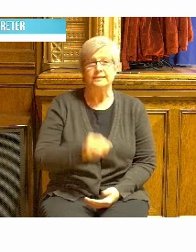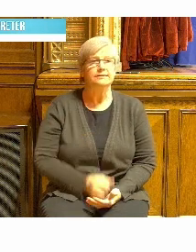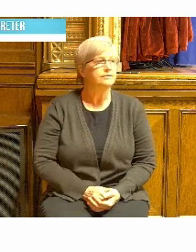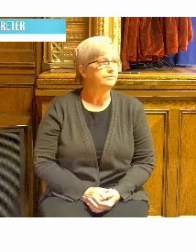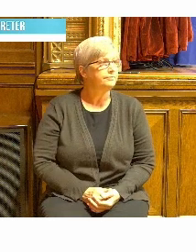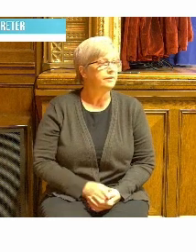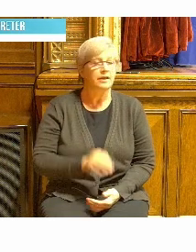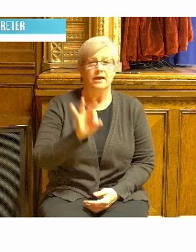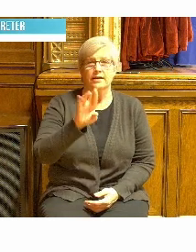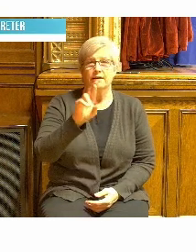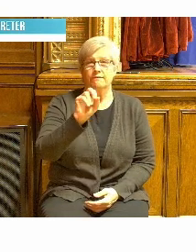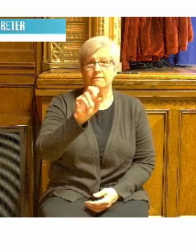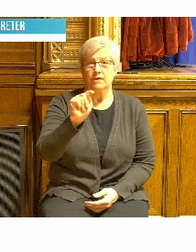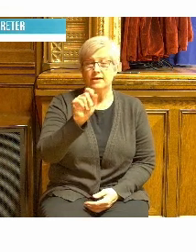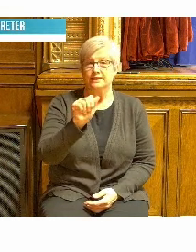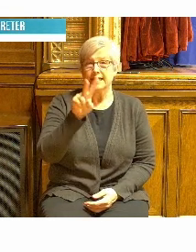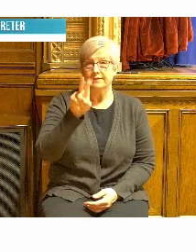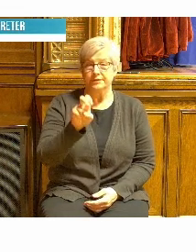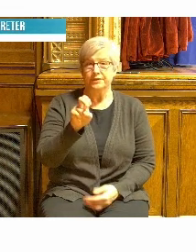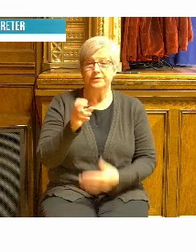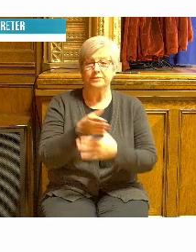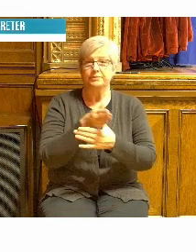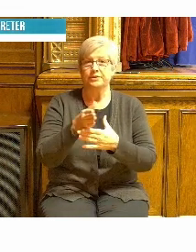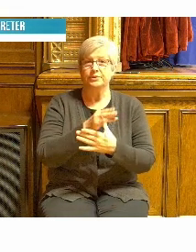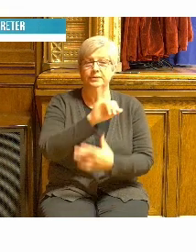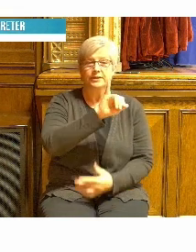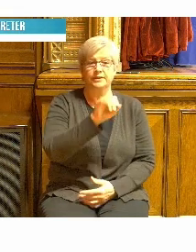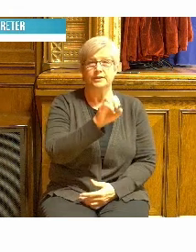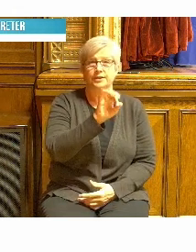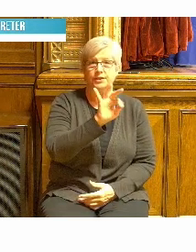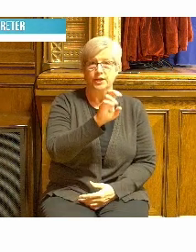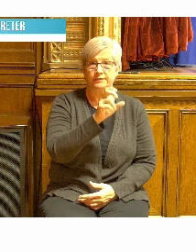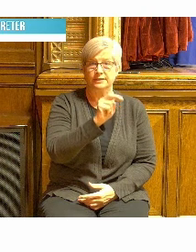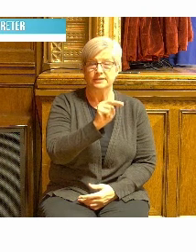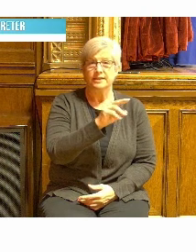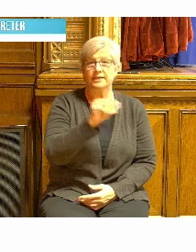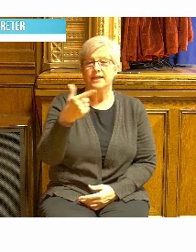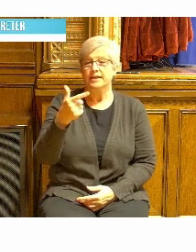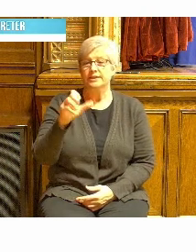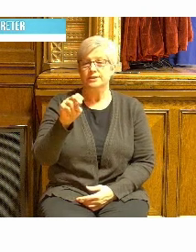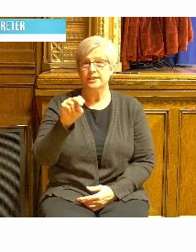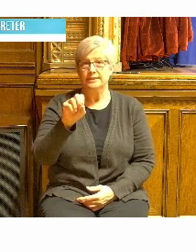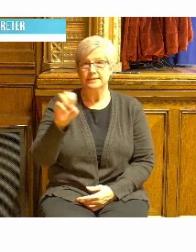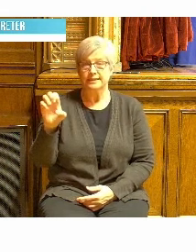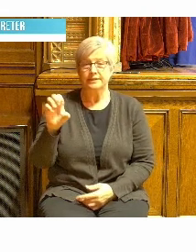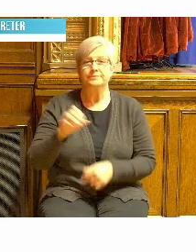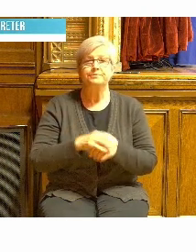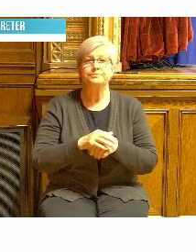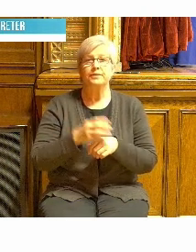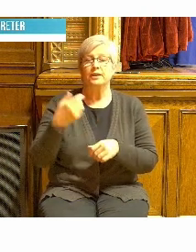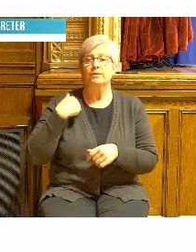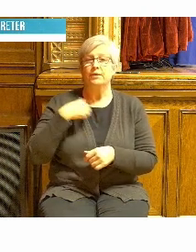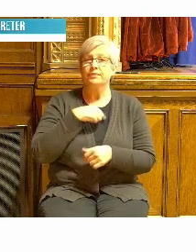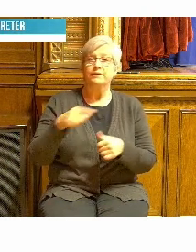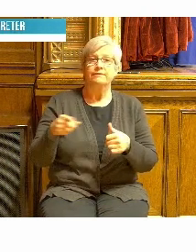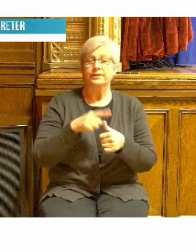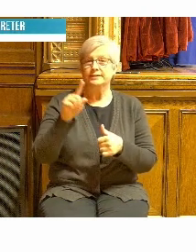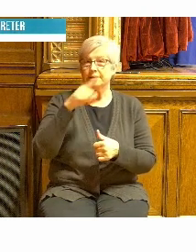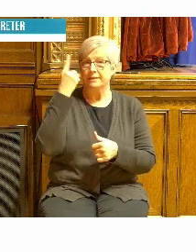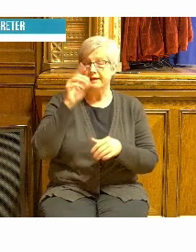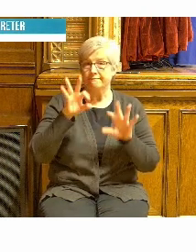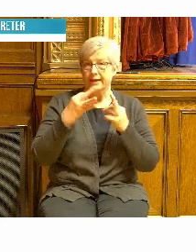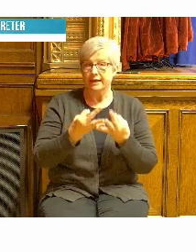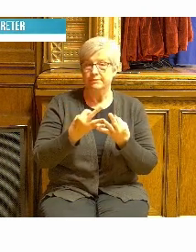on Frost Avenue between Jefferson and Genesee. We were the first black